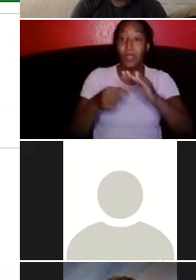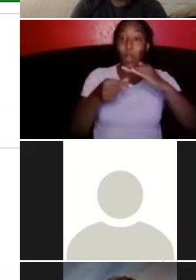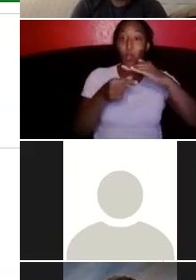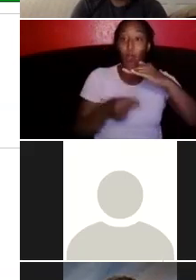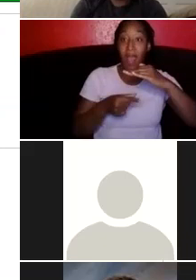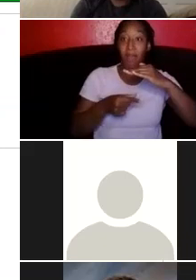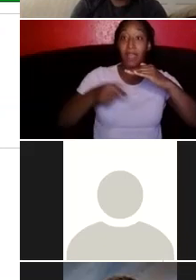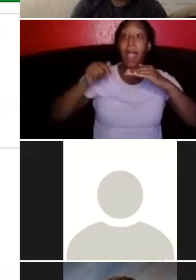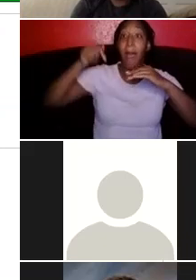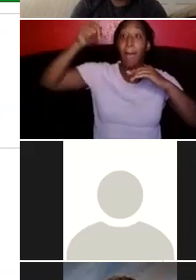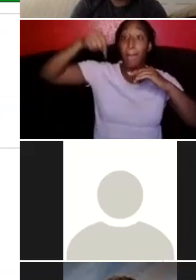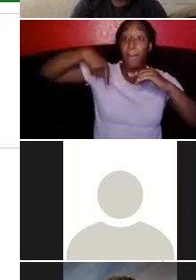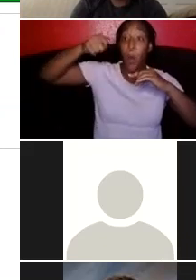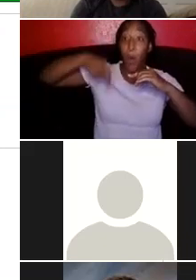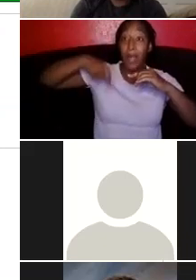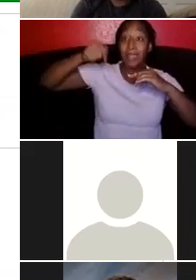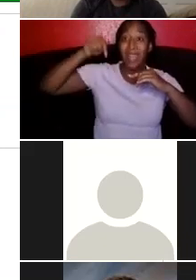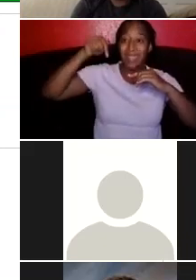typically choose up as positive.